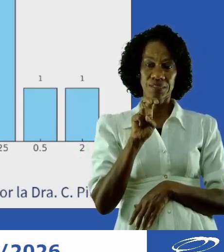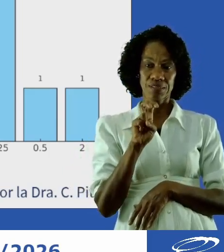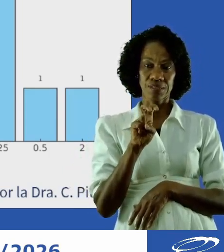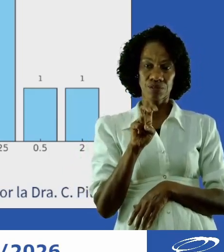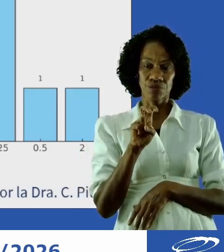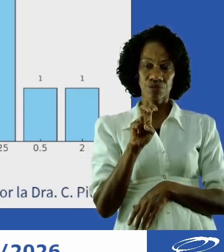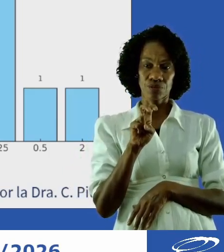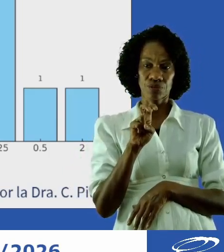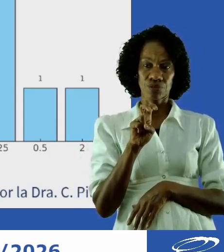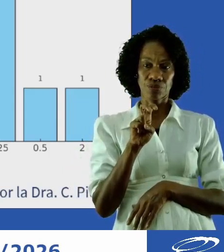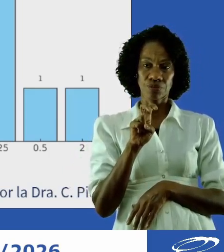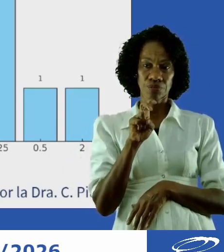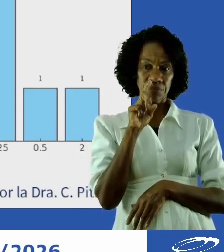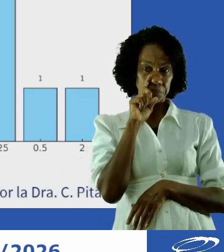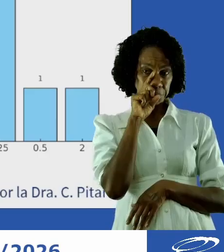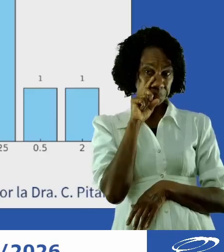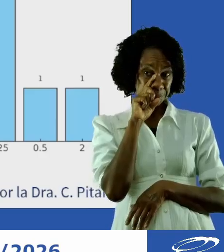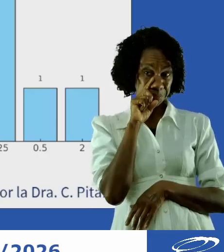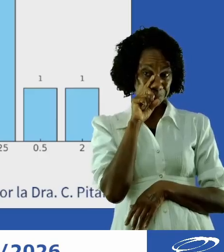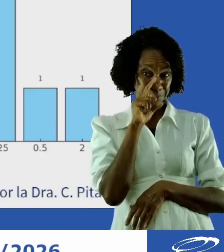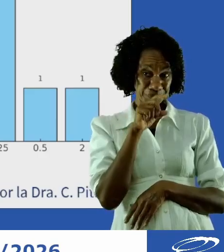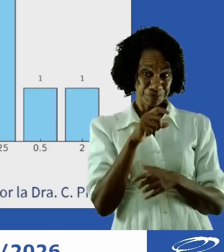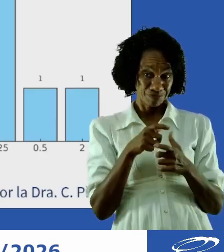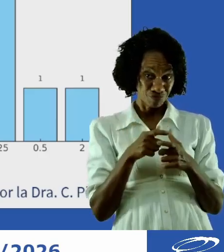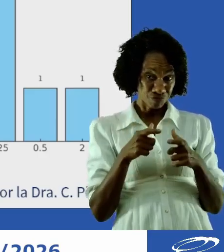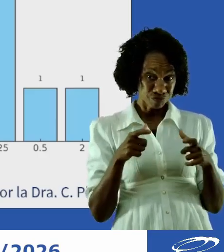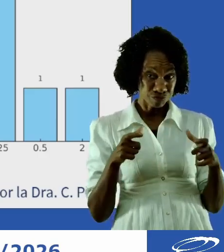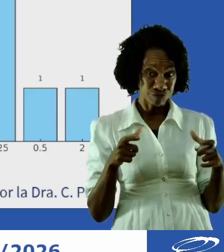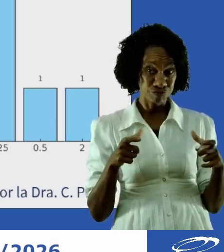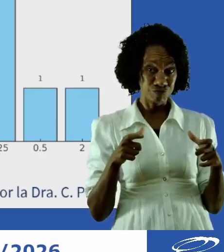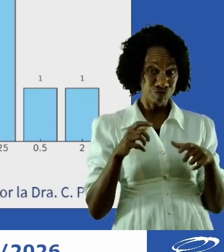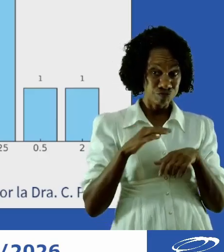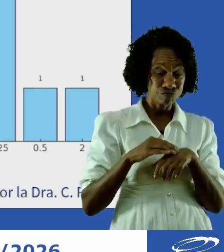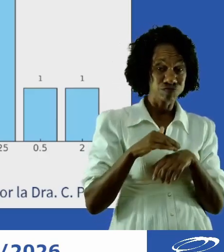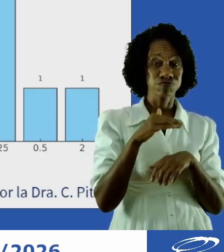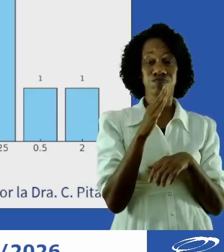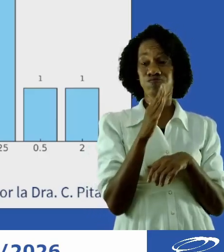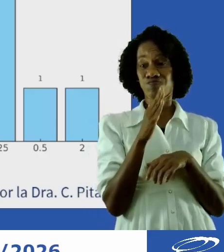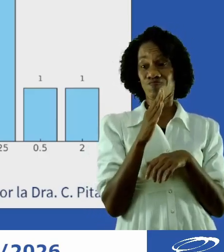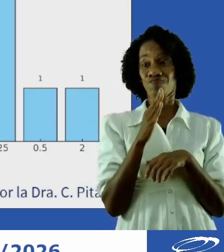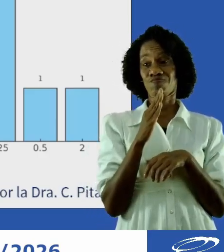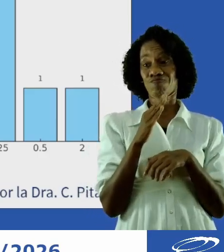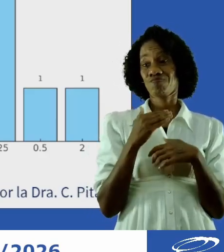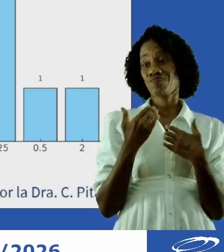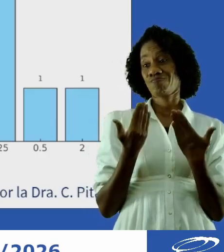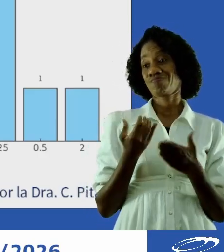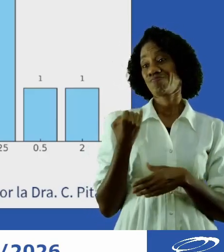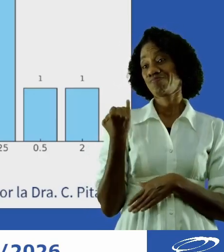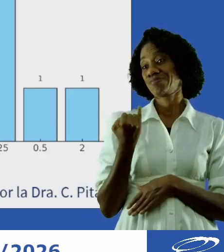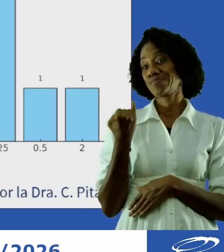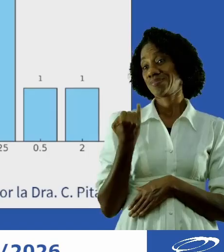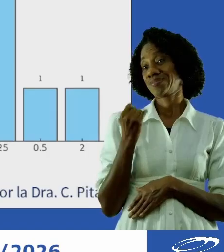rescue quite important number of staphylococci that they can be treated